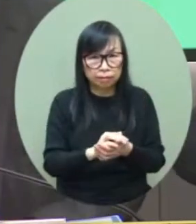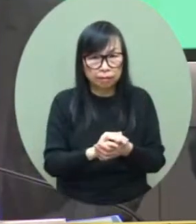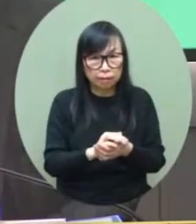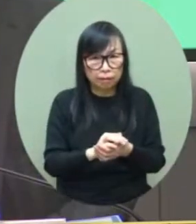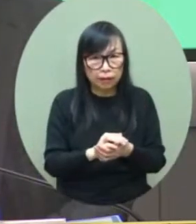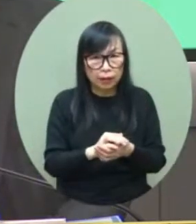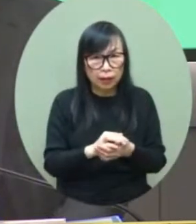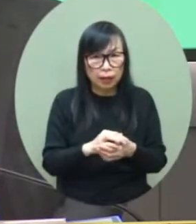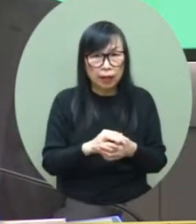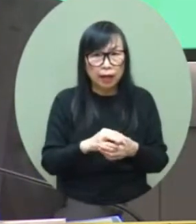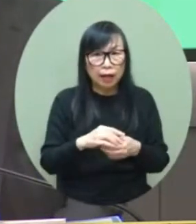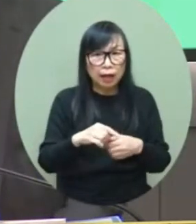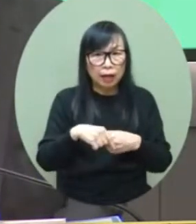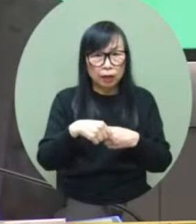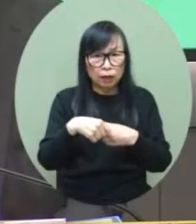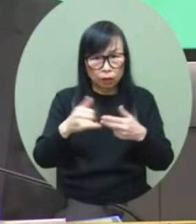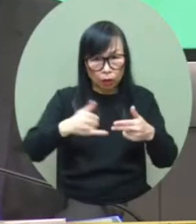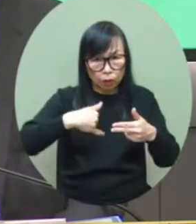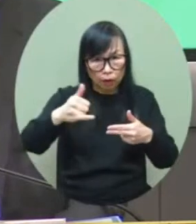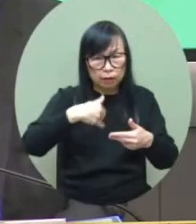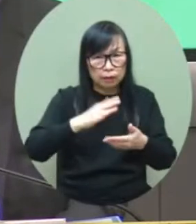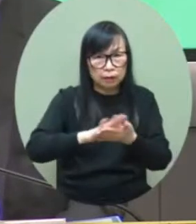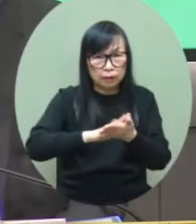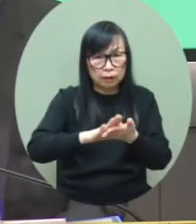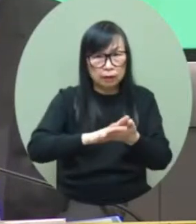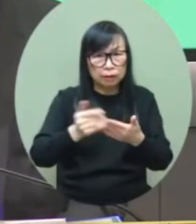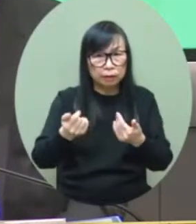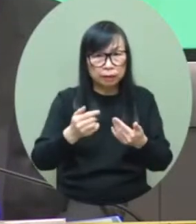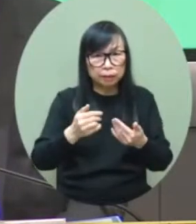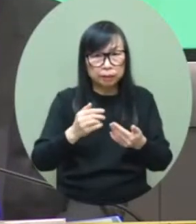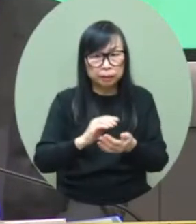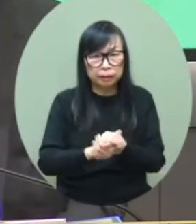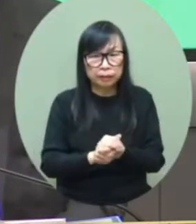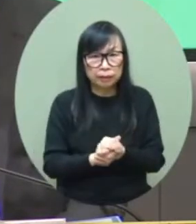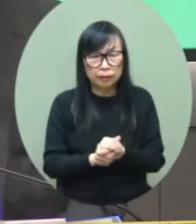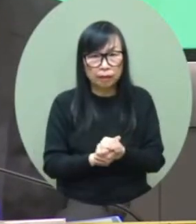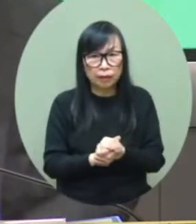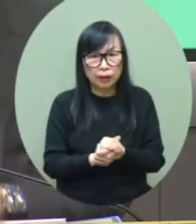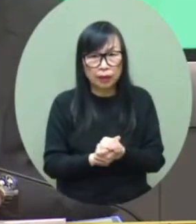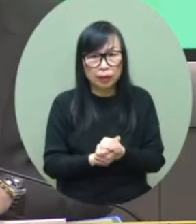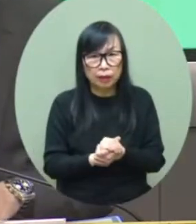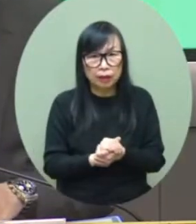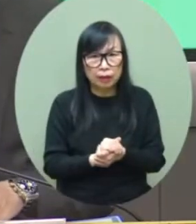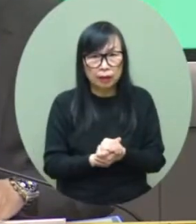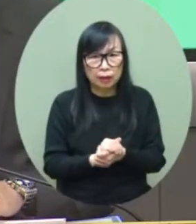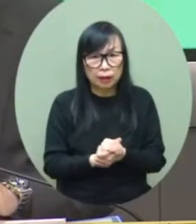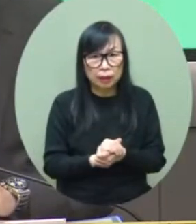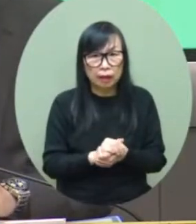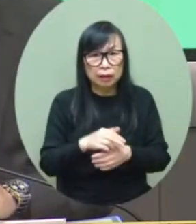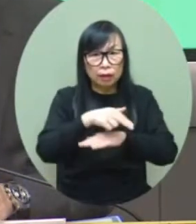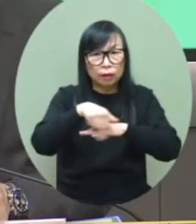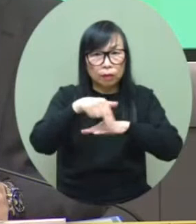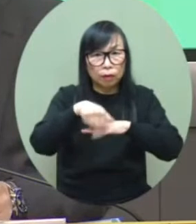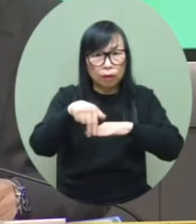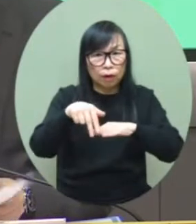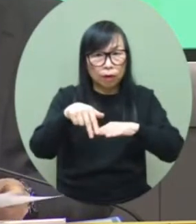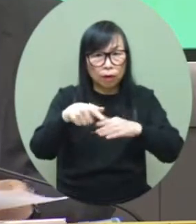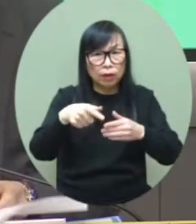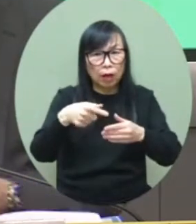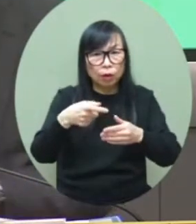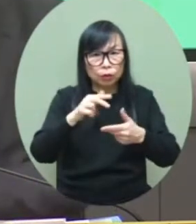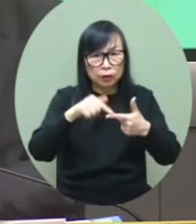the coordination group on resumption of normal travel, chaired by the Chief Secretary for